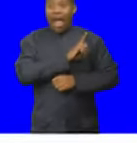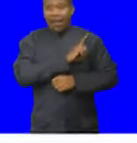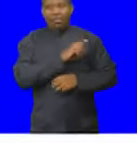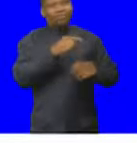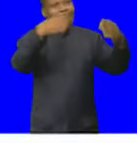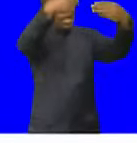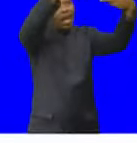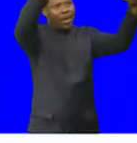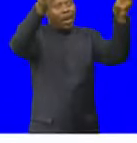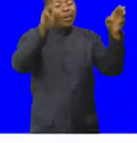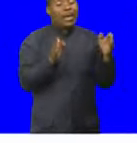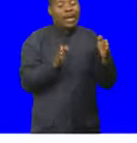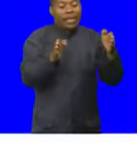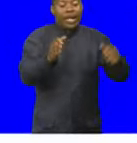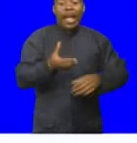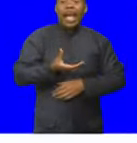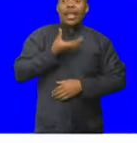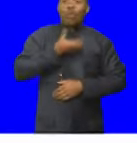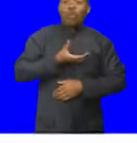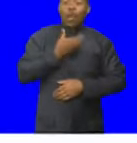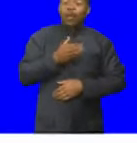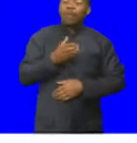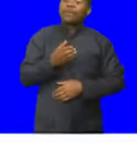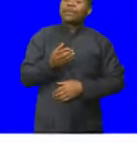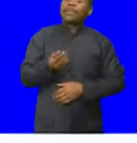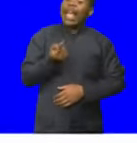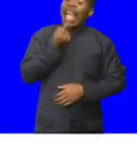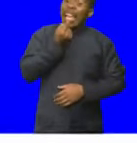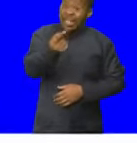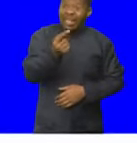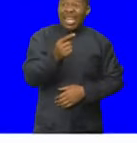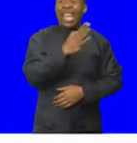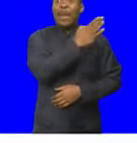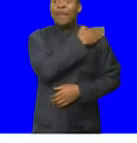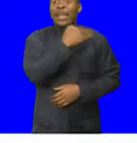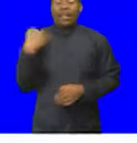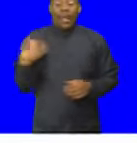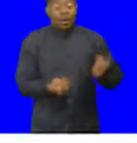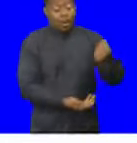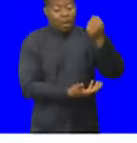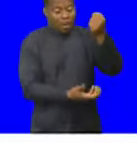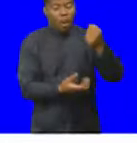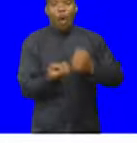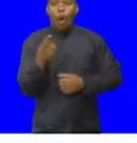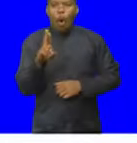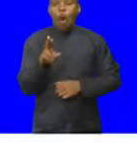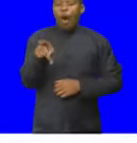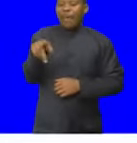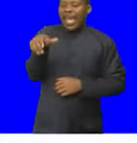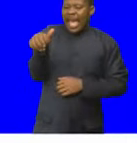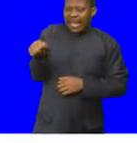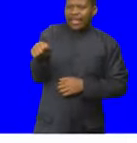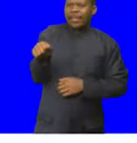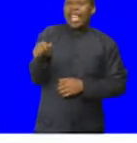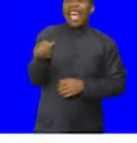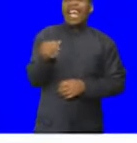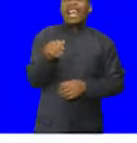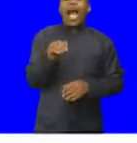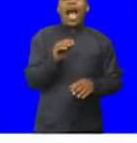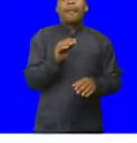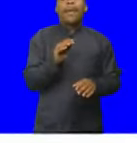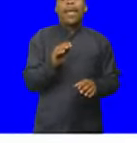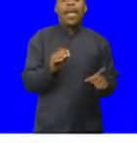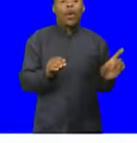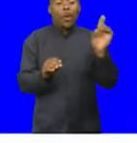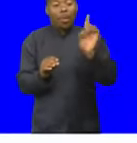ukuthi timbunga tithi angeke tikhona ekuchubeka nalomthetho ingekho indvuna yelitiko noma emaphalanelo omkhulu. Tisebenzisa litiko